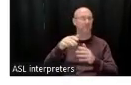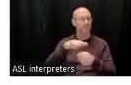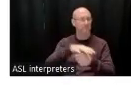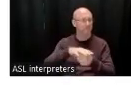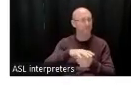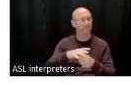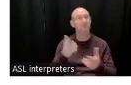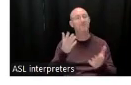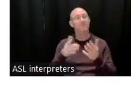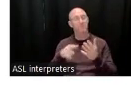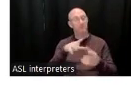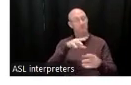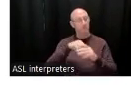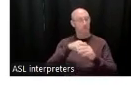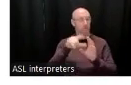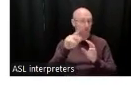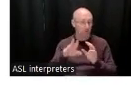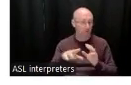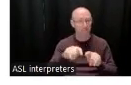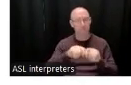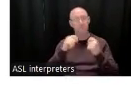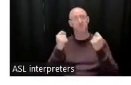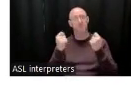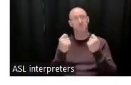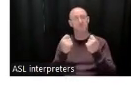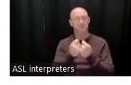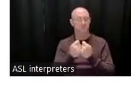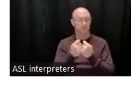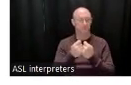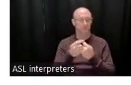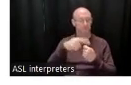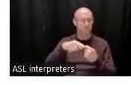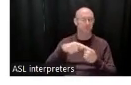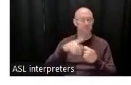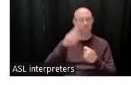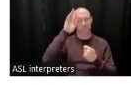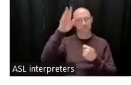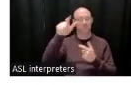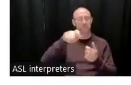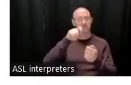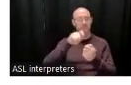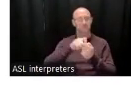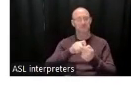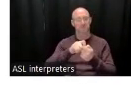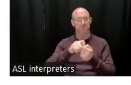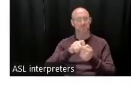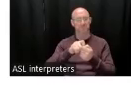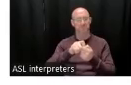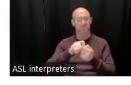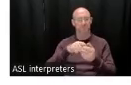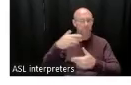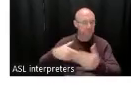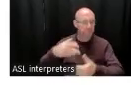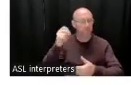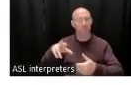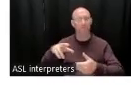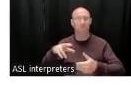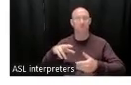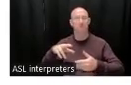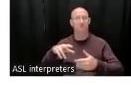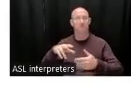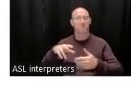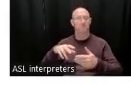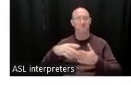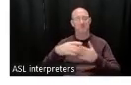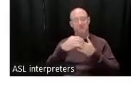You may be part of the lab or the team that pioneered a certain technique or is at the vanguard of a certain area